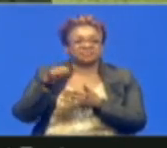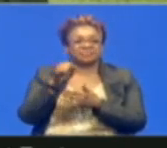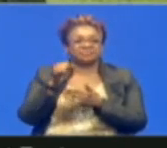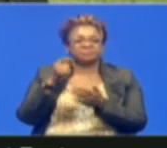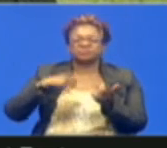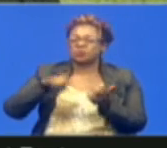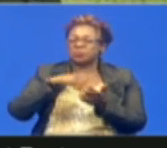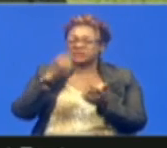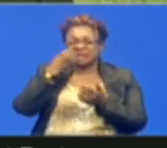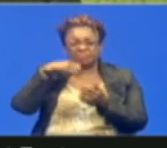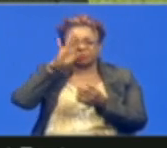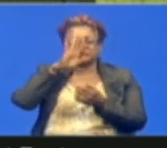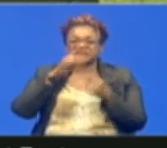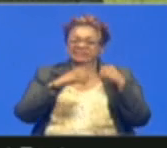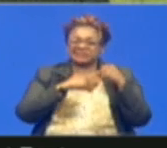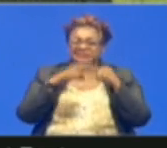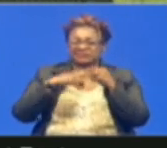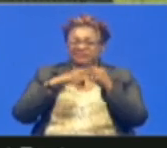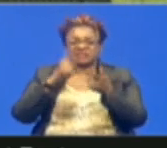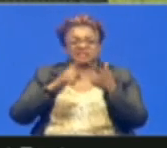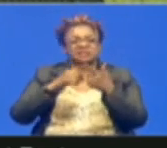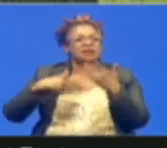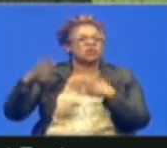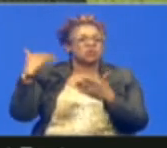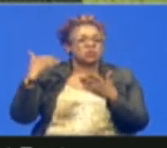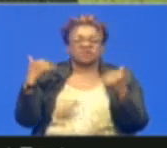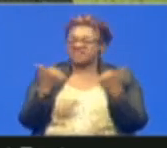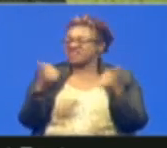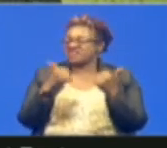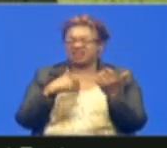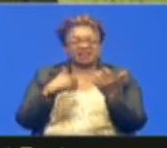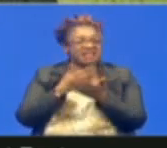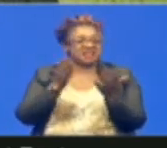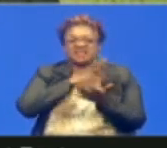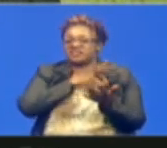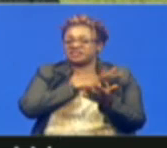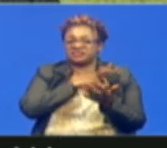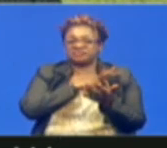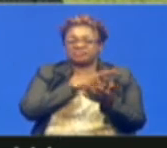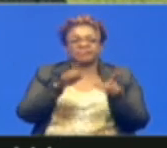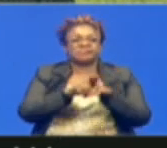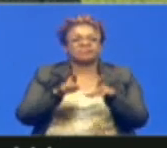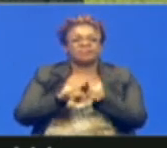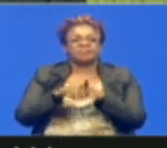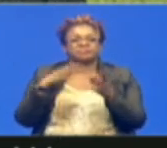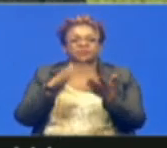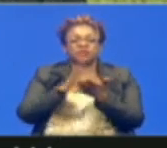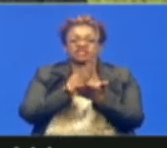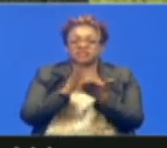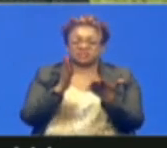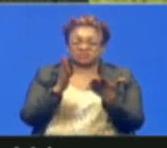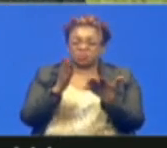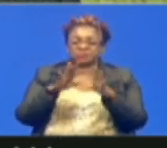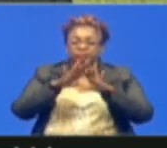From 6-7 years ago, shareholders has never received a dividend. More so, our shares were